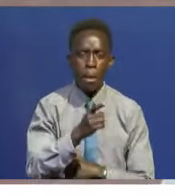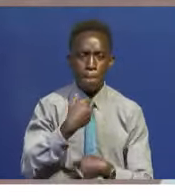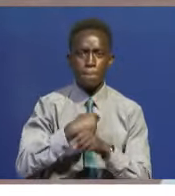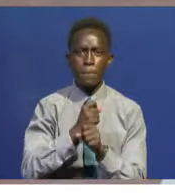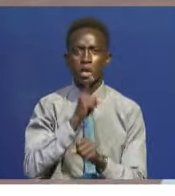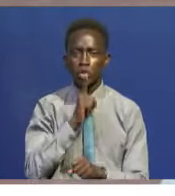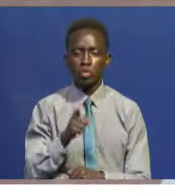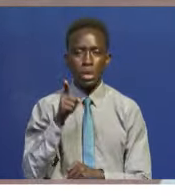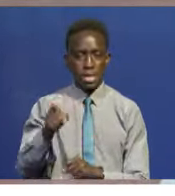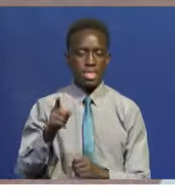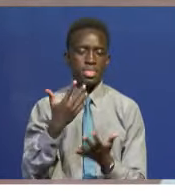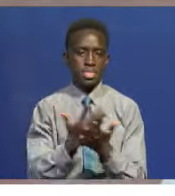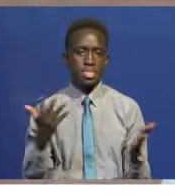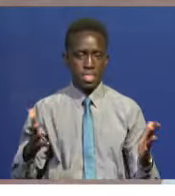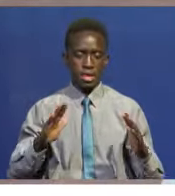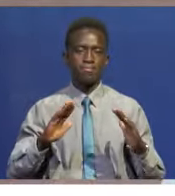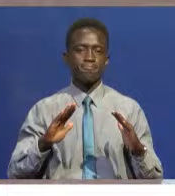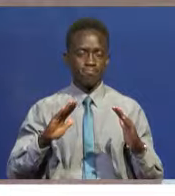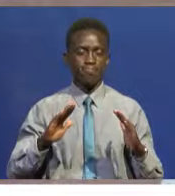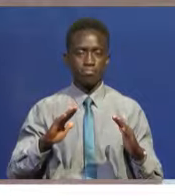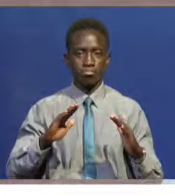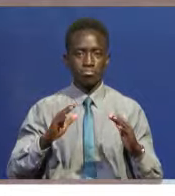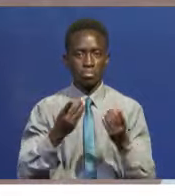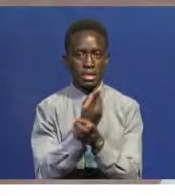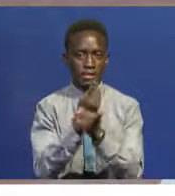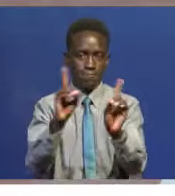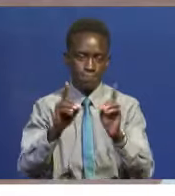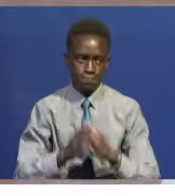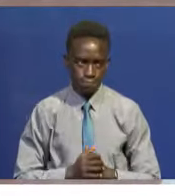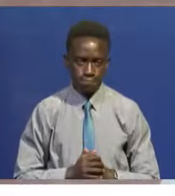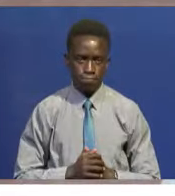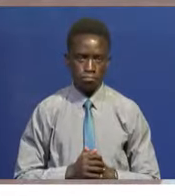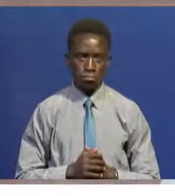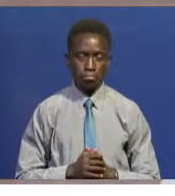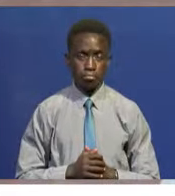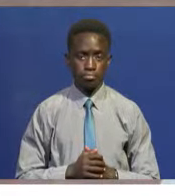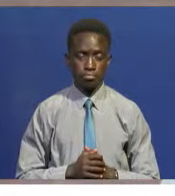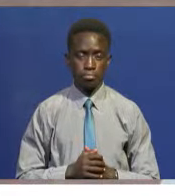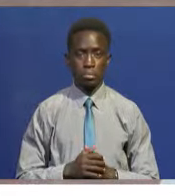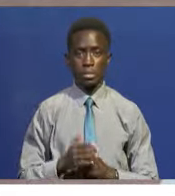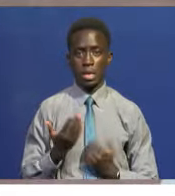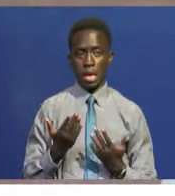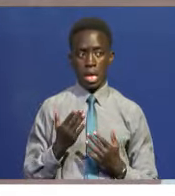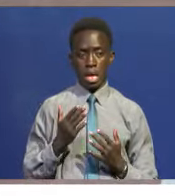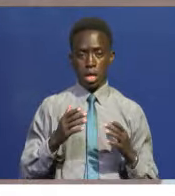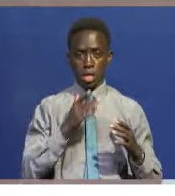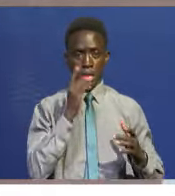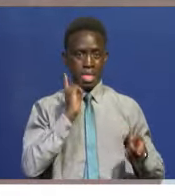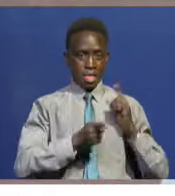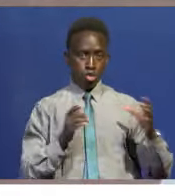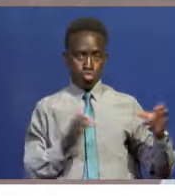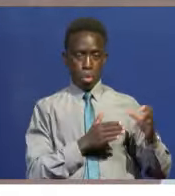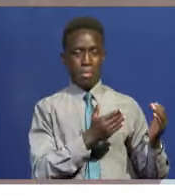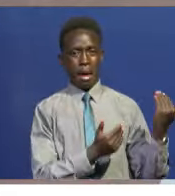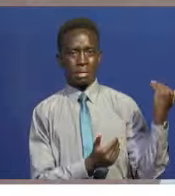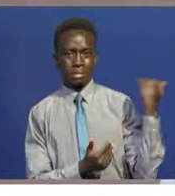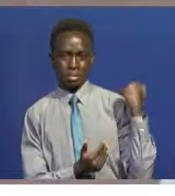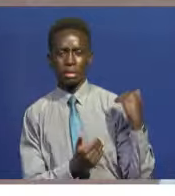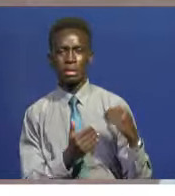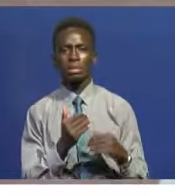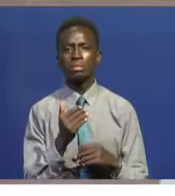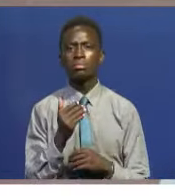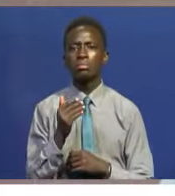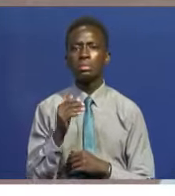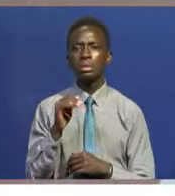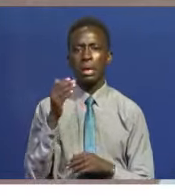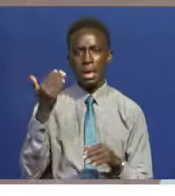things are delivered. On my part, these athletes had requested me in Iten the other day. If we don't